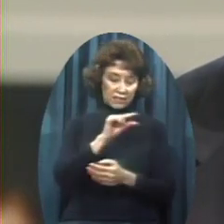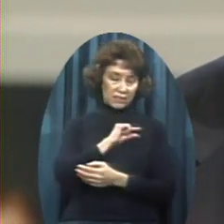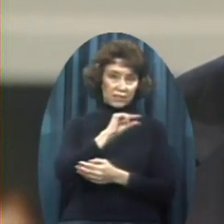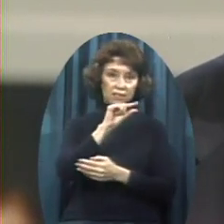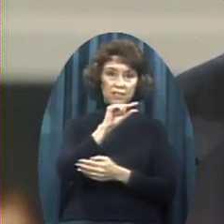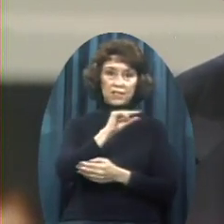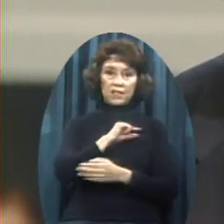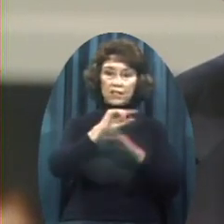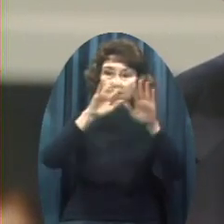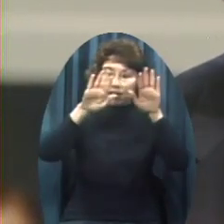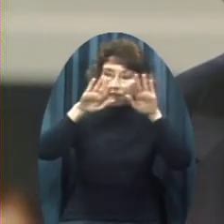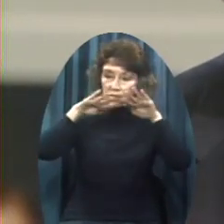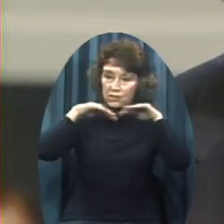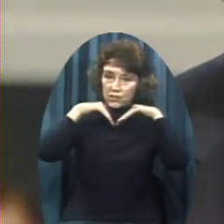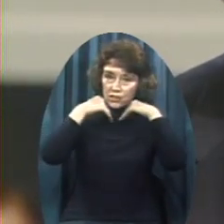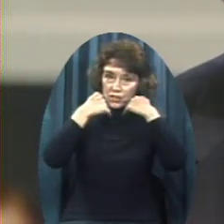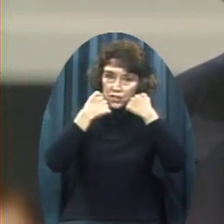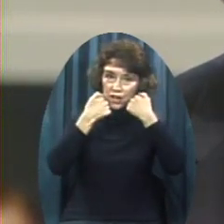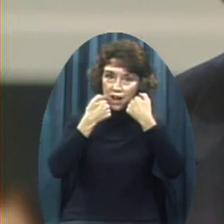and